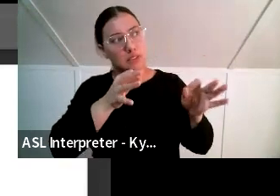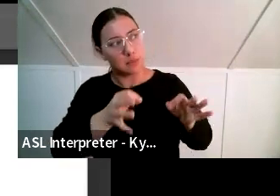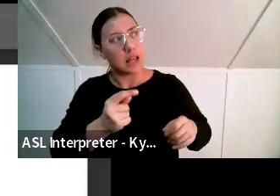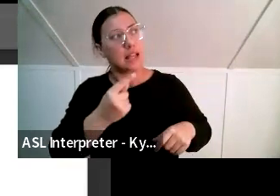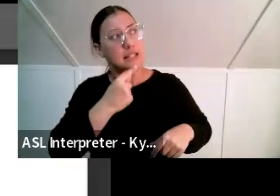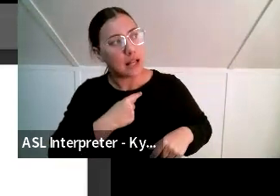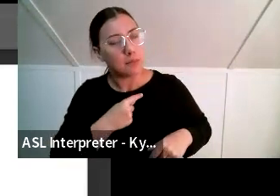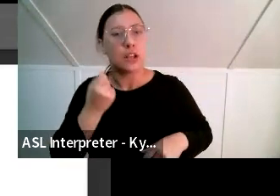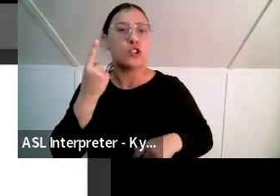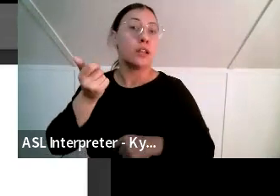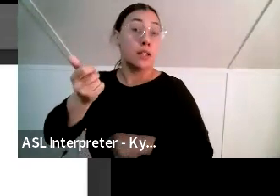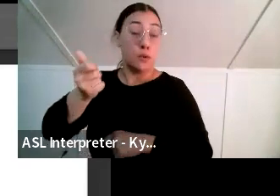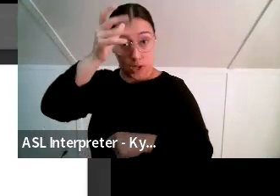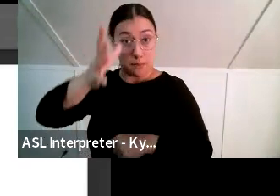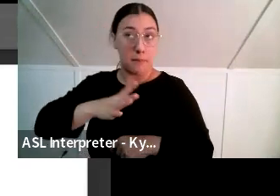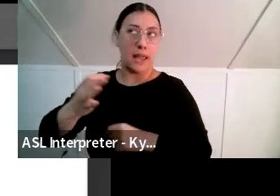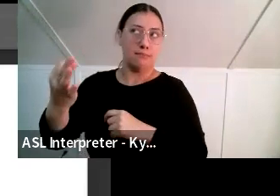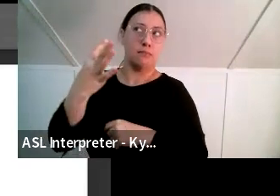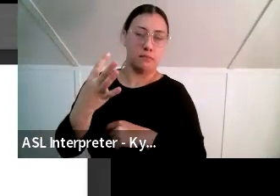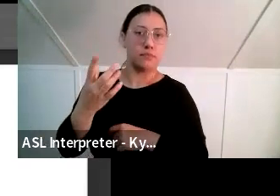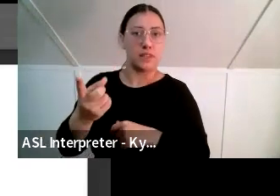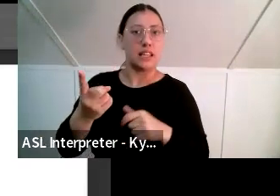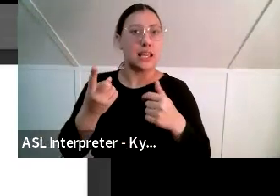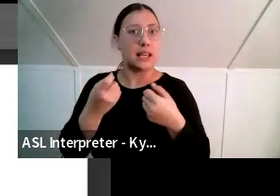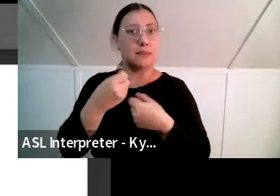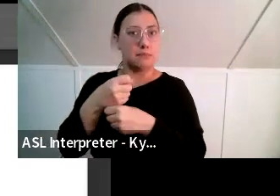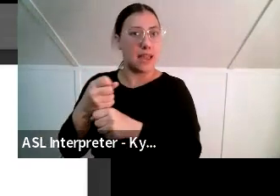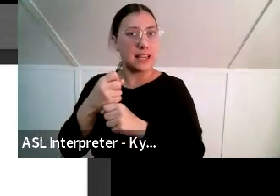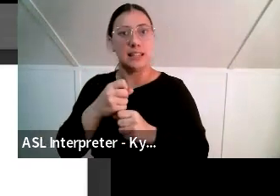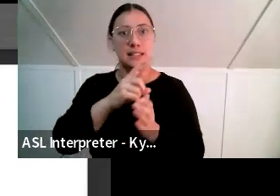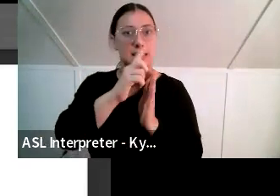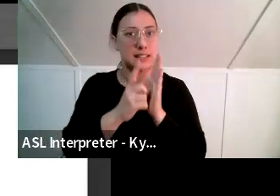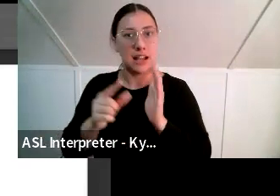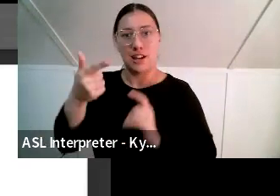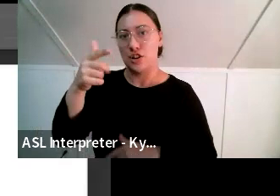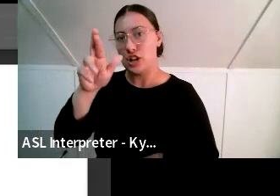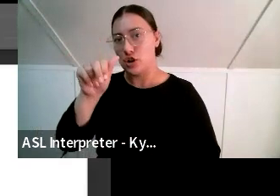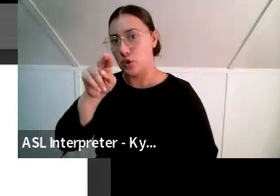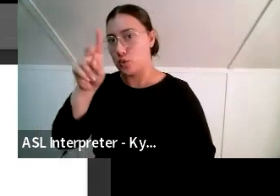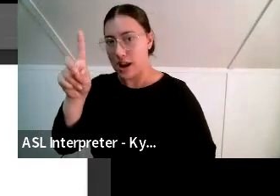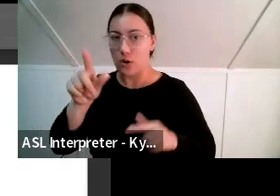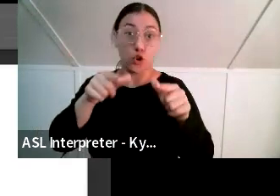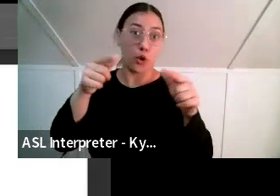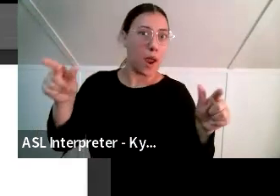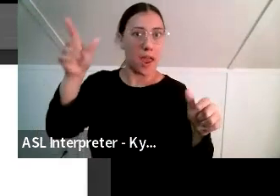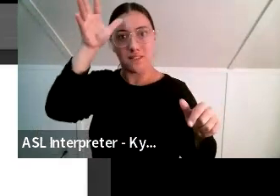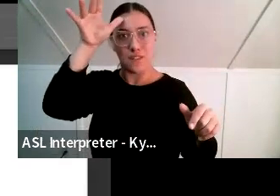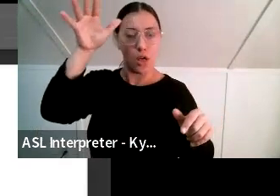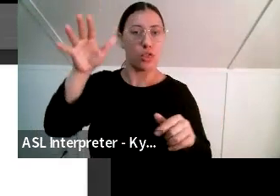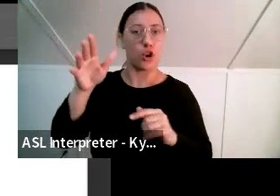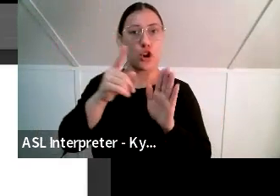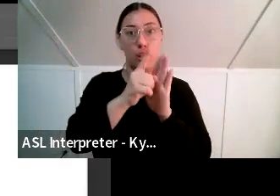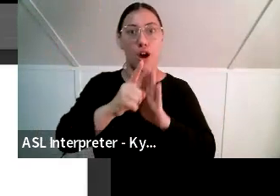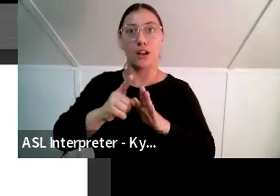me, but that's who you want to learn from, right? I love how you learn from the Mennonites and Yeah. from the industrial CNC machine.